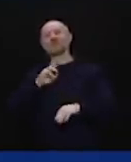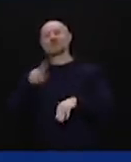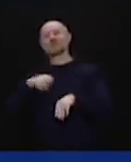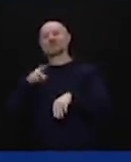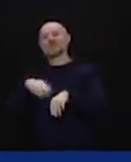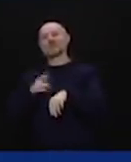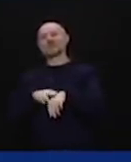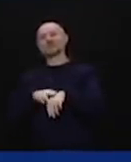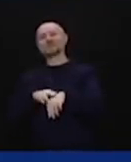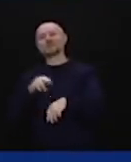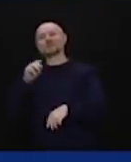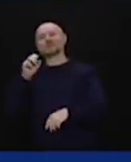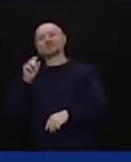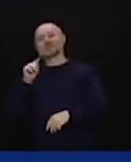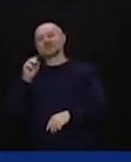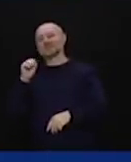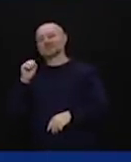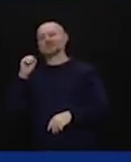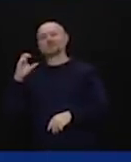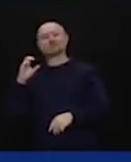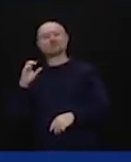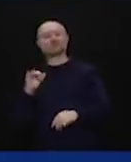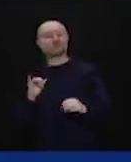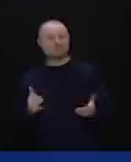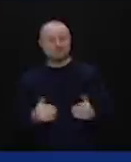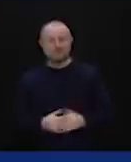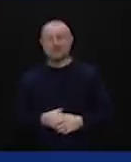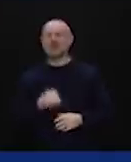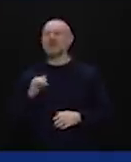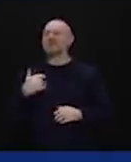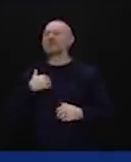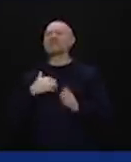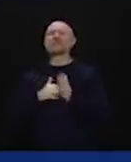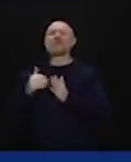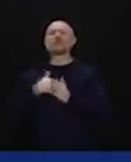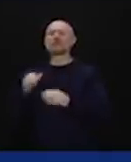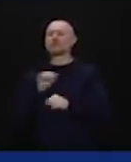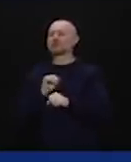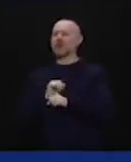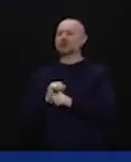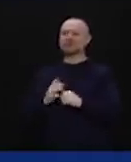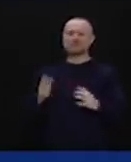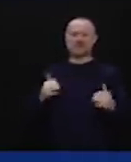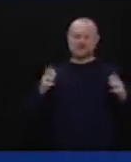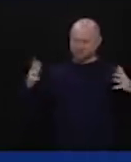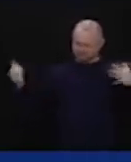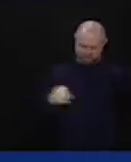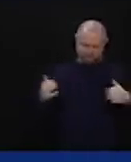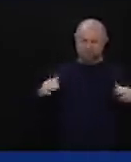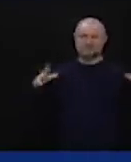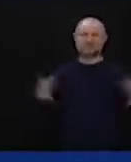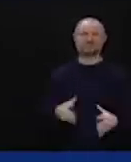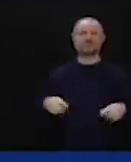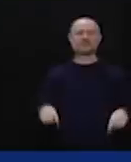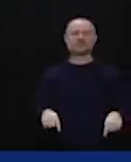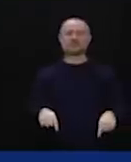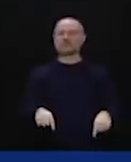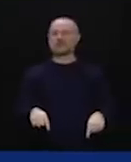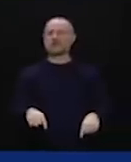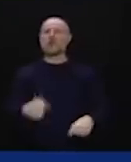literally thousands of jobs here to the Capital Region, both direct and indirect. And I want to just say